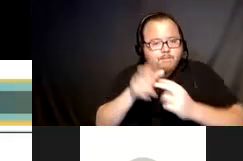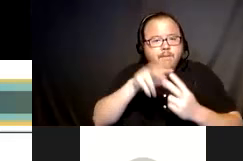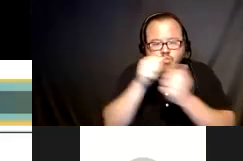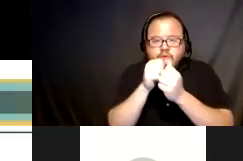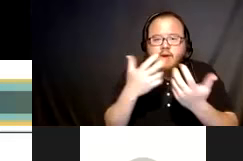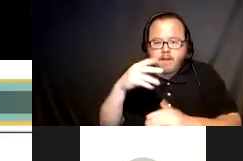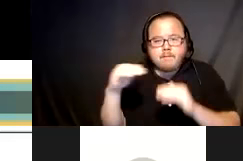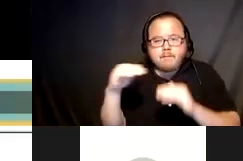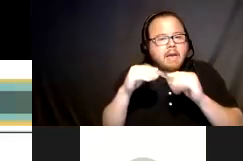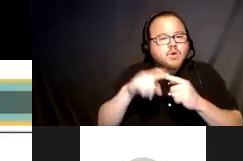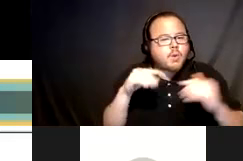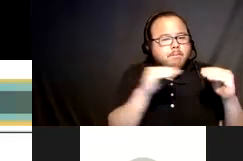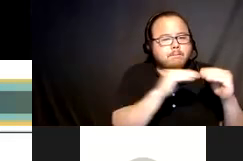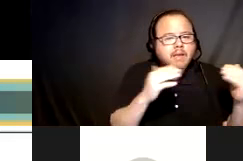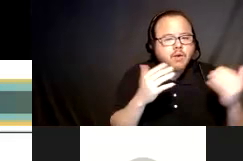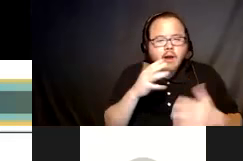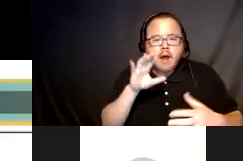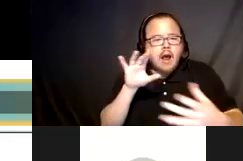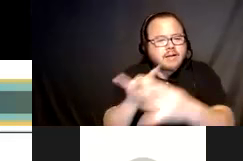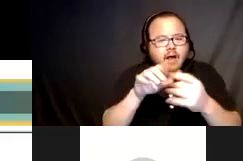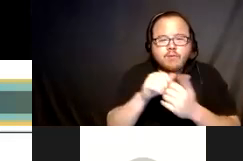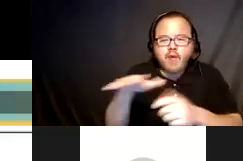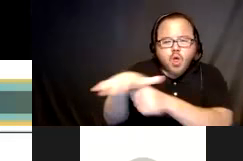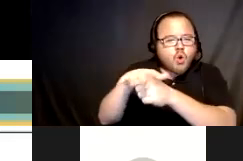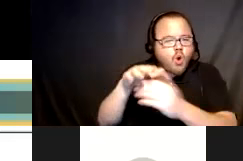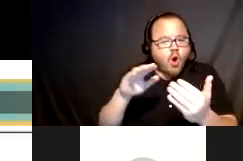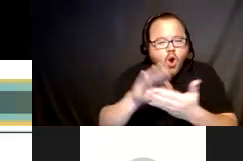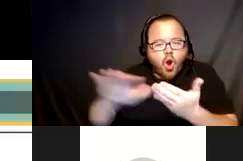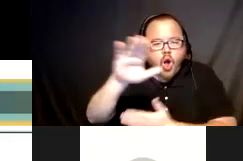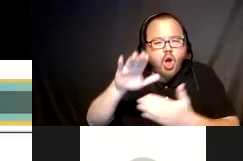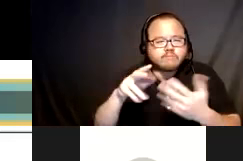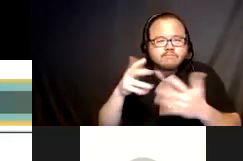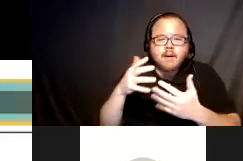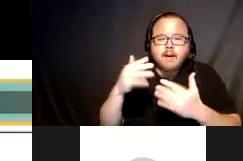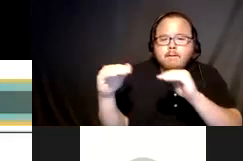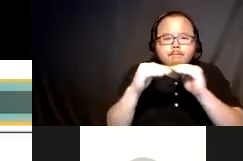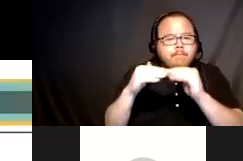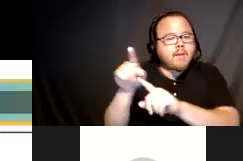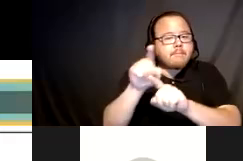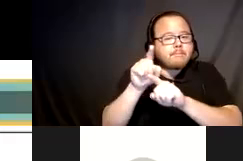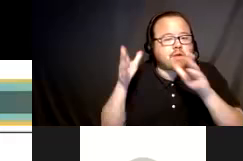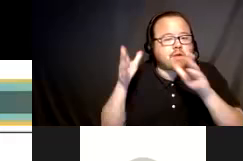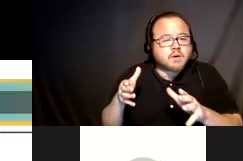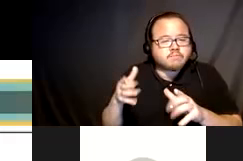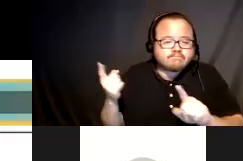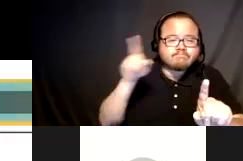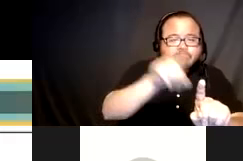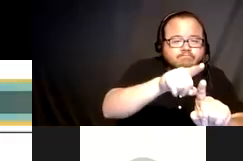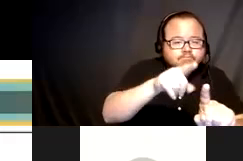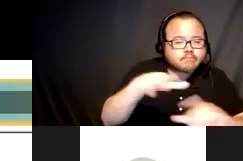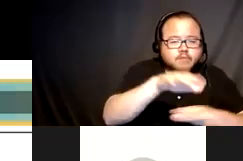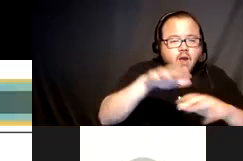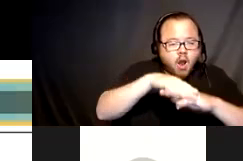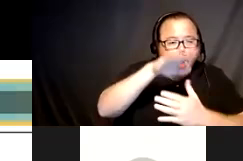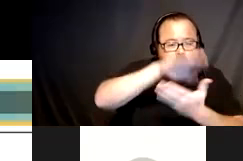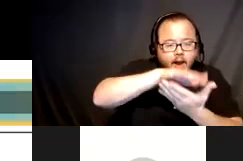peer-to-peer, connecting with local colleges to do those peer mentorships with some of the students on campus. In addition to a lot